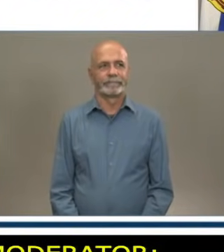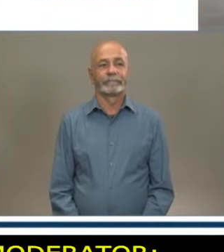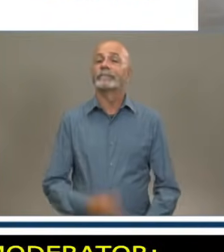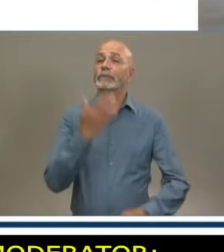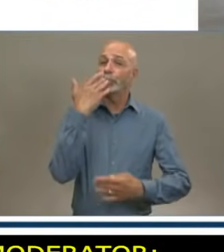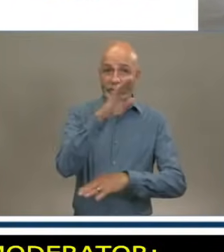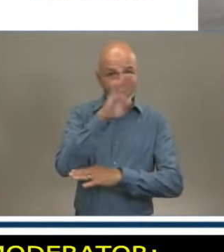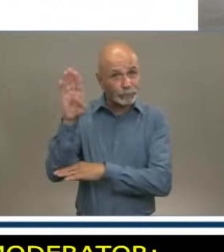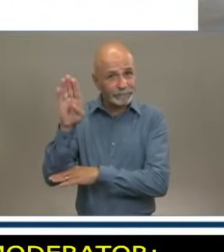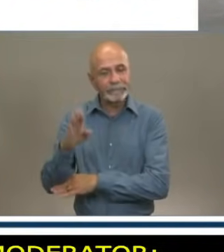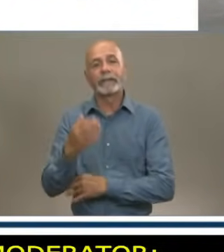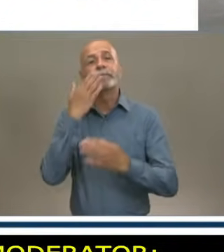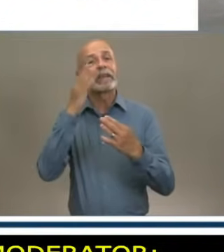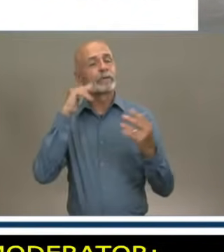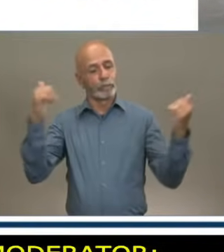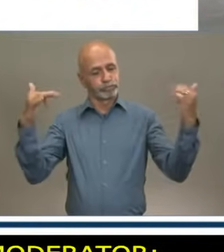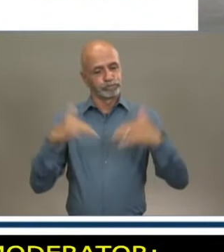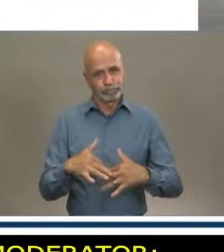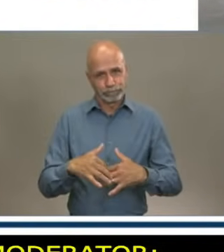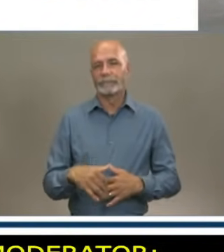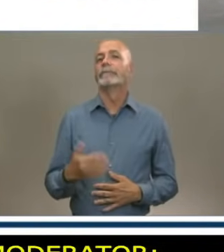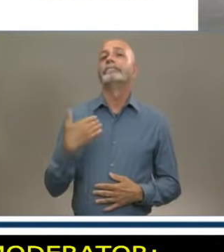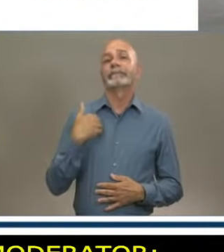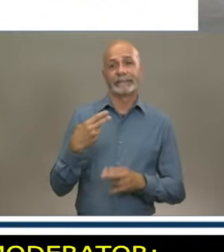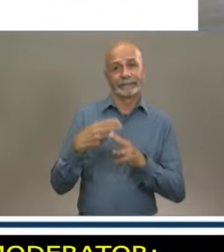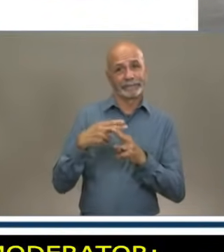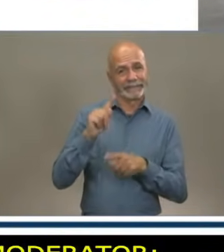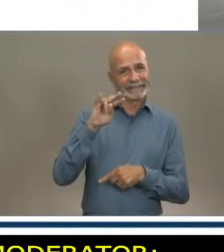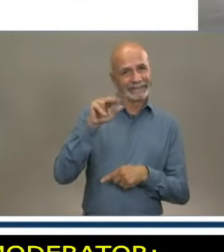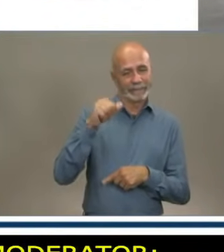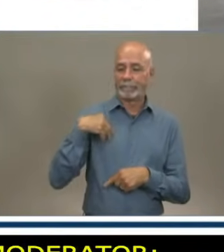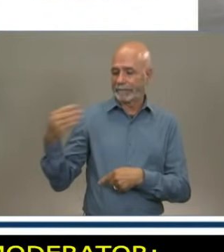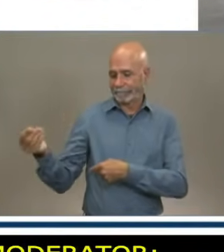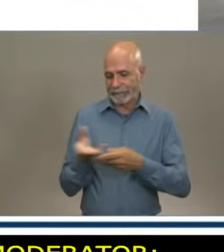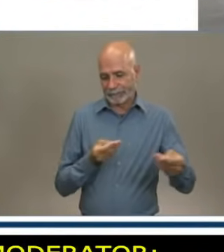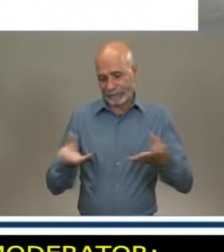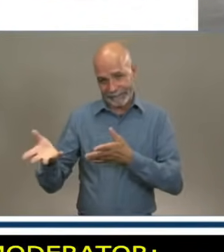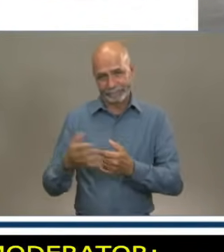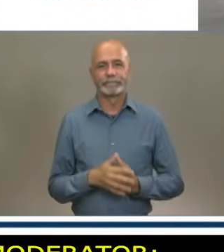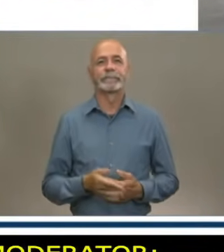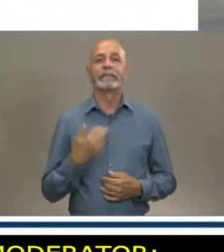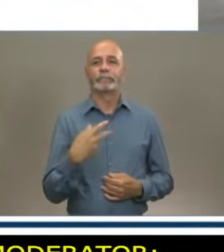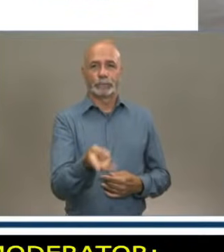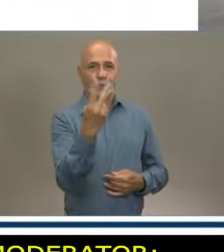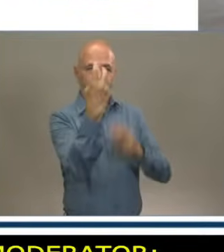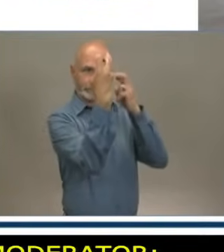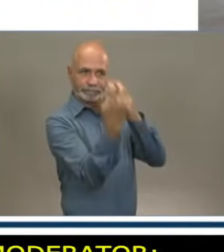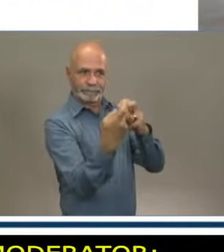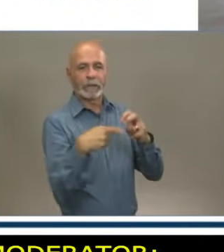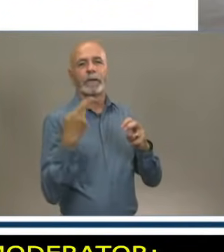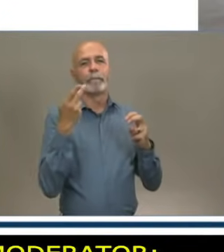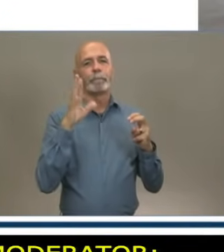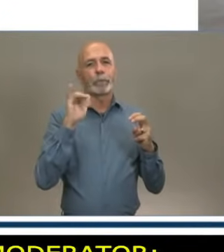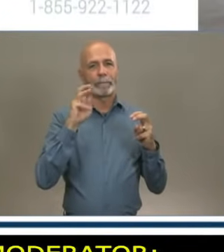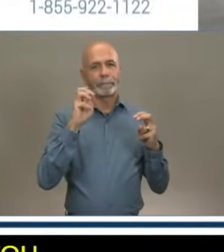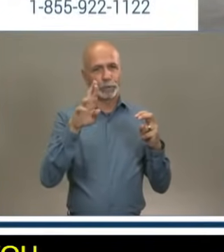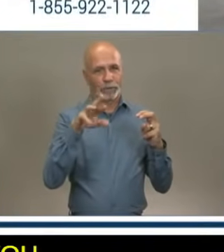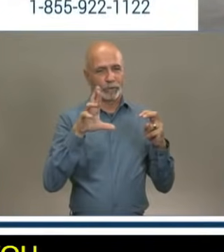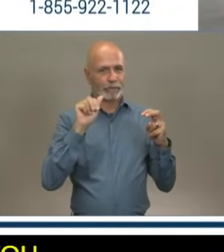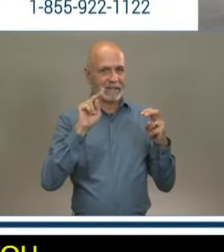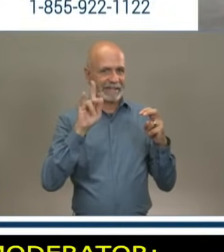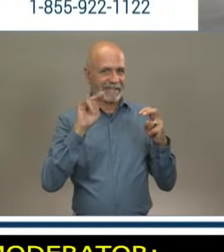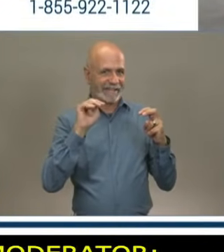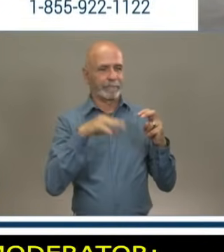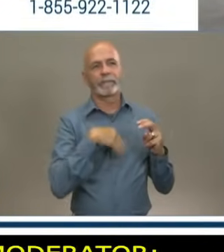Good afternoon, and thank you for joining us. My name is Tina Tebow, and I will be your moderator for today's COVID briefing. Joining us today, the Honourable Ian Rankin, Premier of the Province